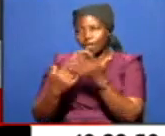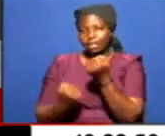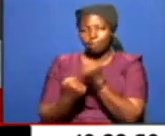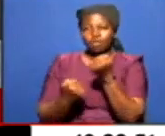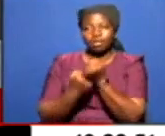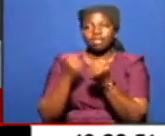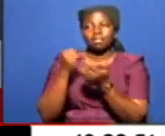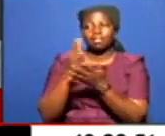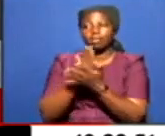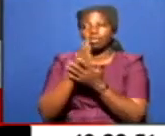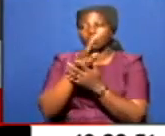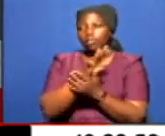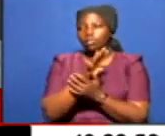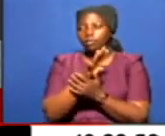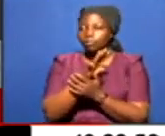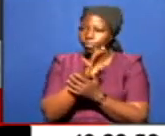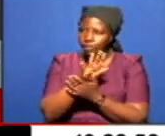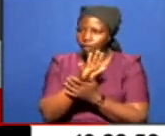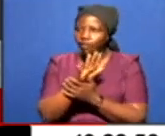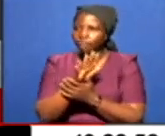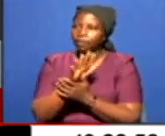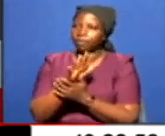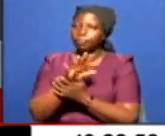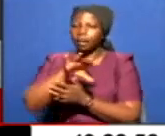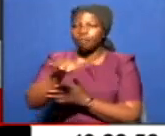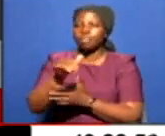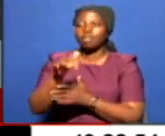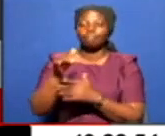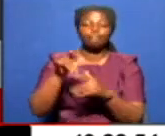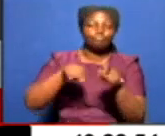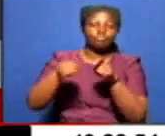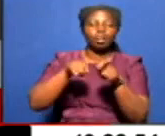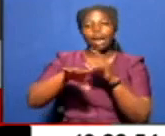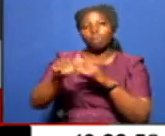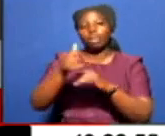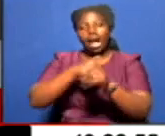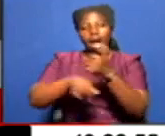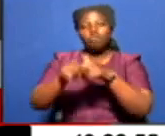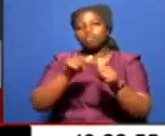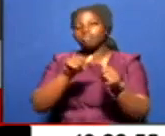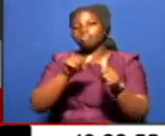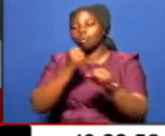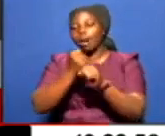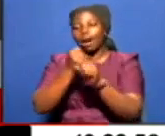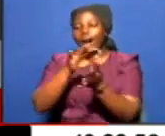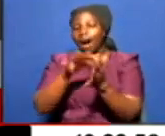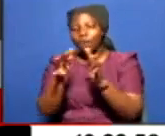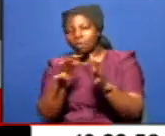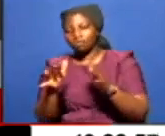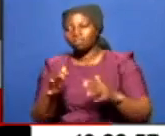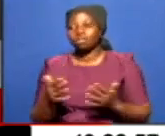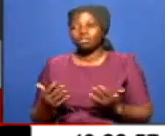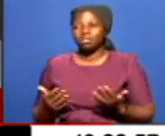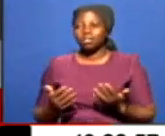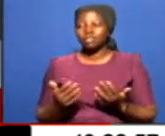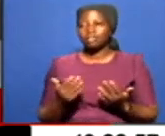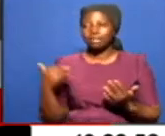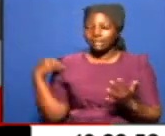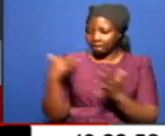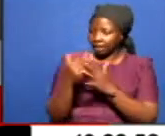governments insofar as running of the county affairs are concerned. Mm-hmm. And quite actually since